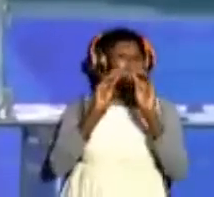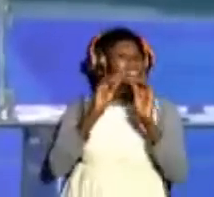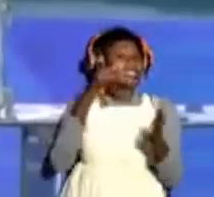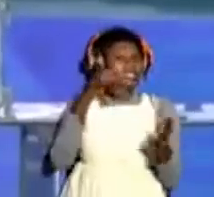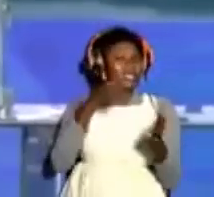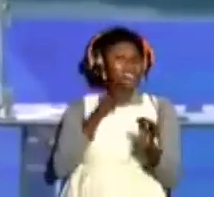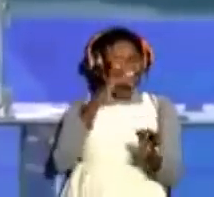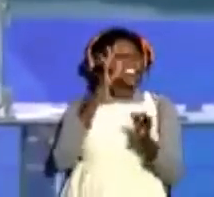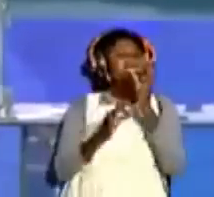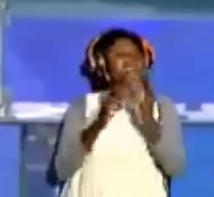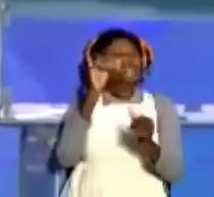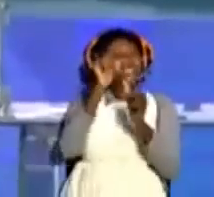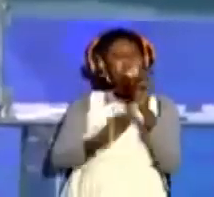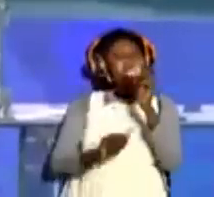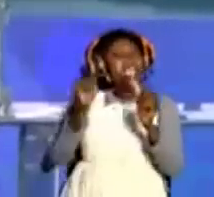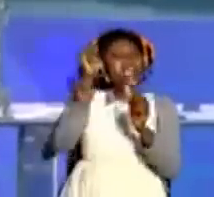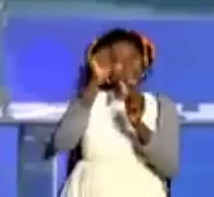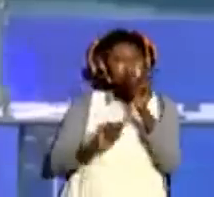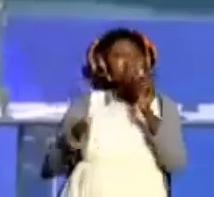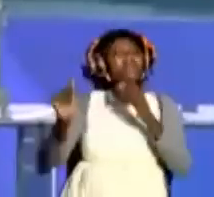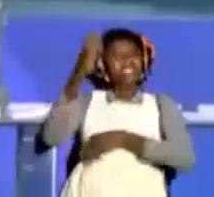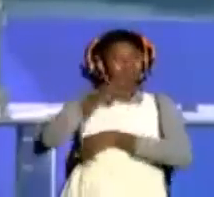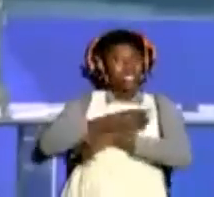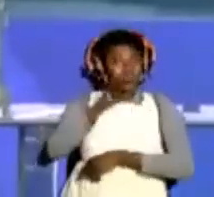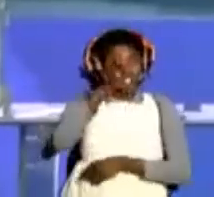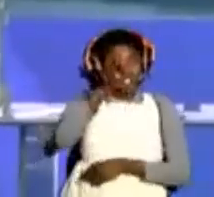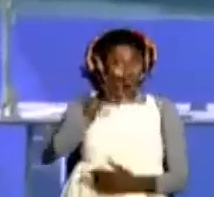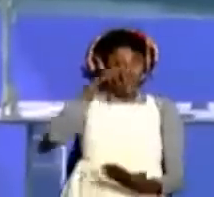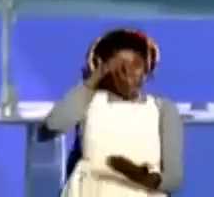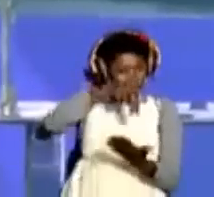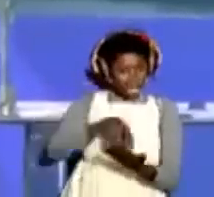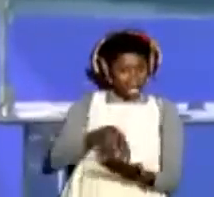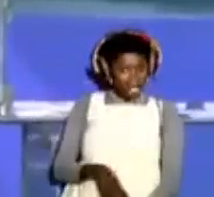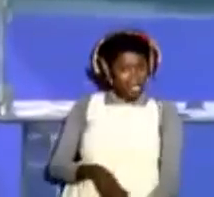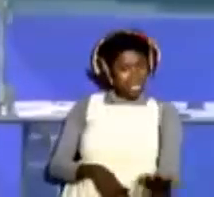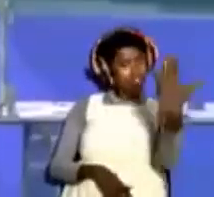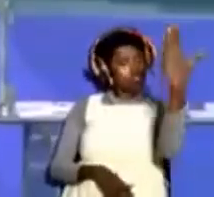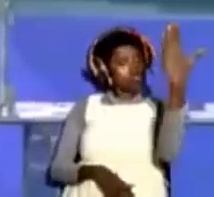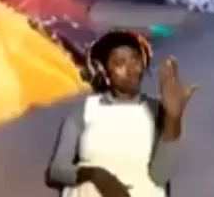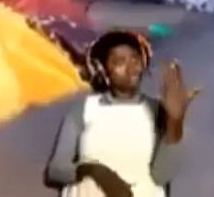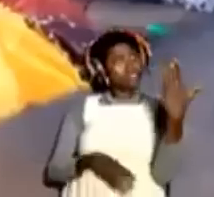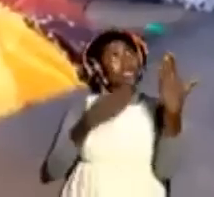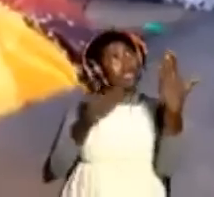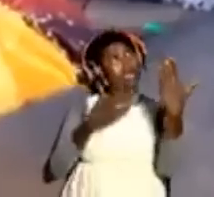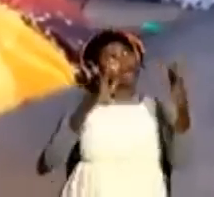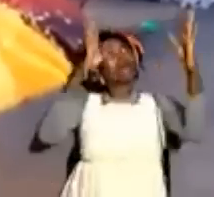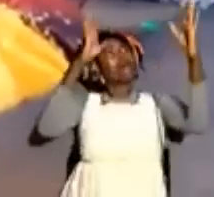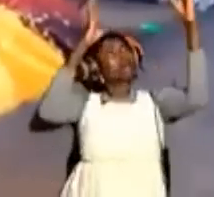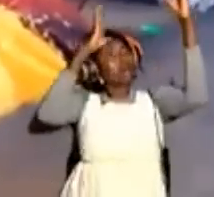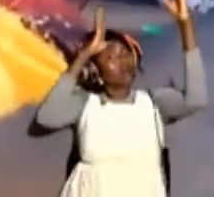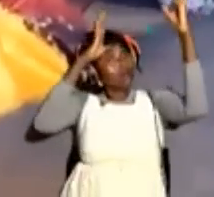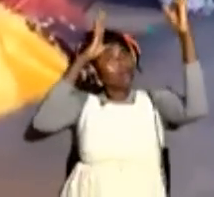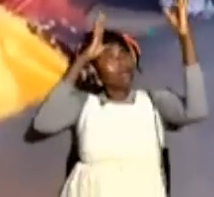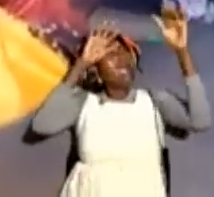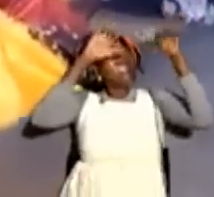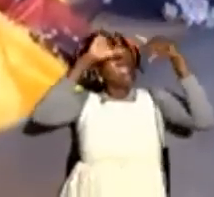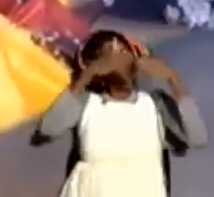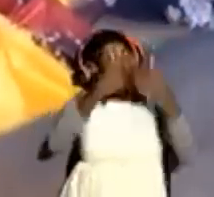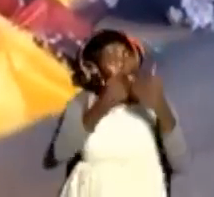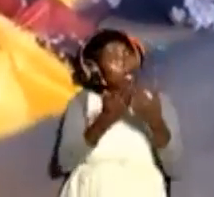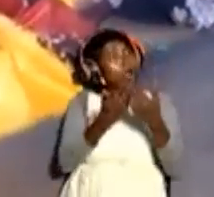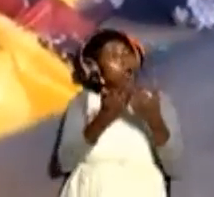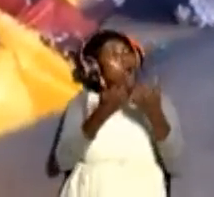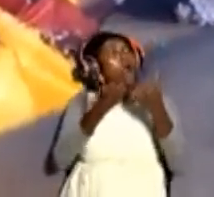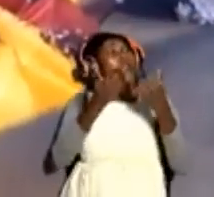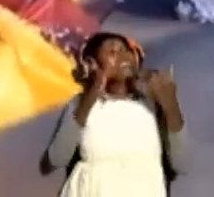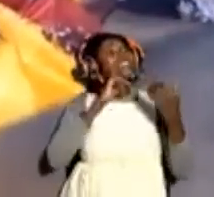life you stand before the mirror of the Almighty and say, Father, how did I